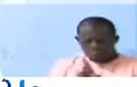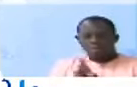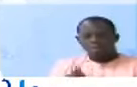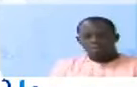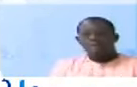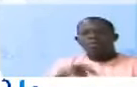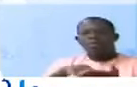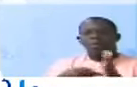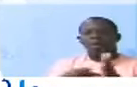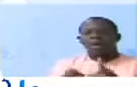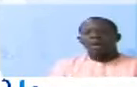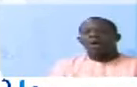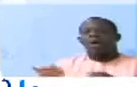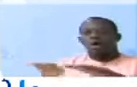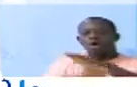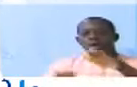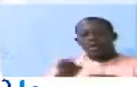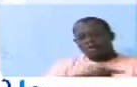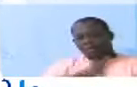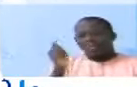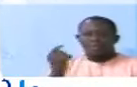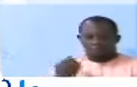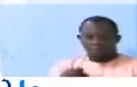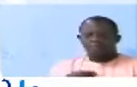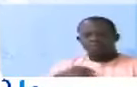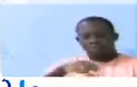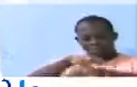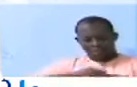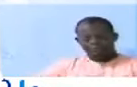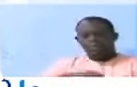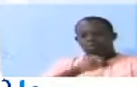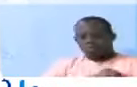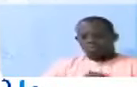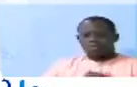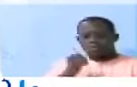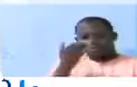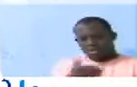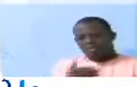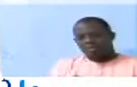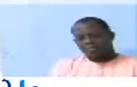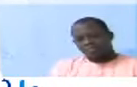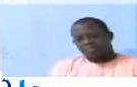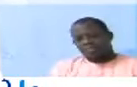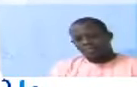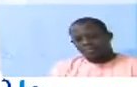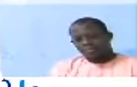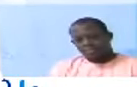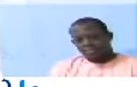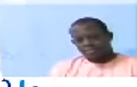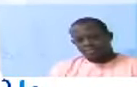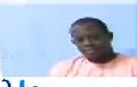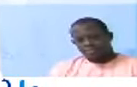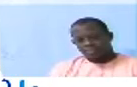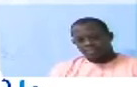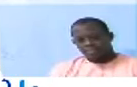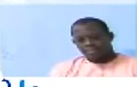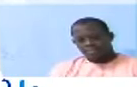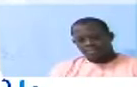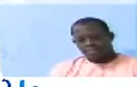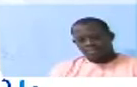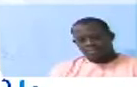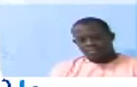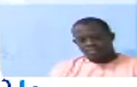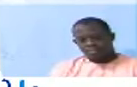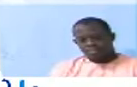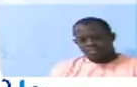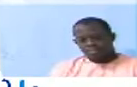be under these people's custody. Ato moto enjini mol minu nata minu yembendum dol tarran ko